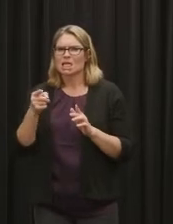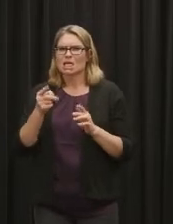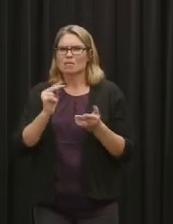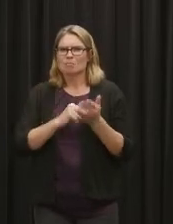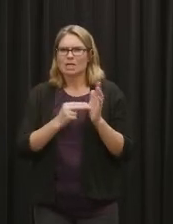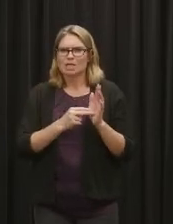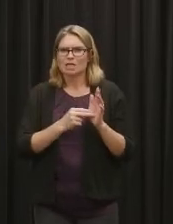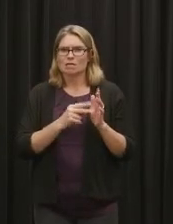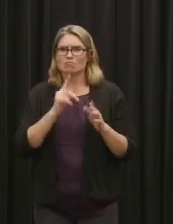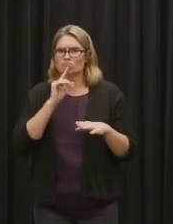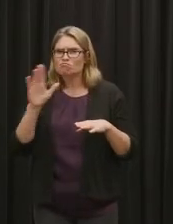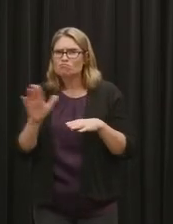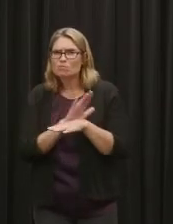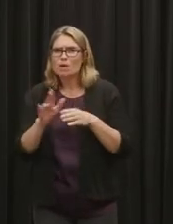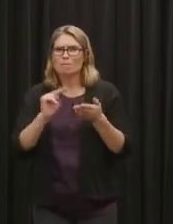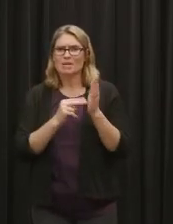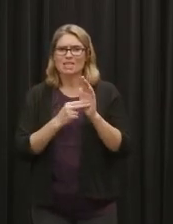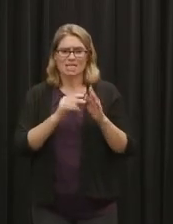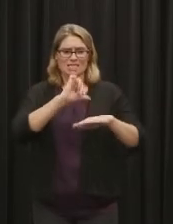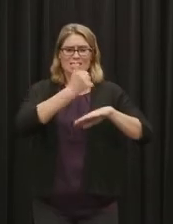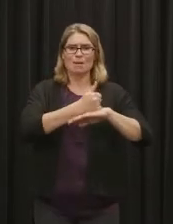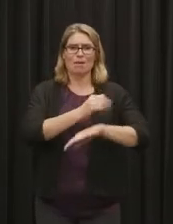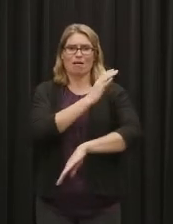actually conducting clinics?